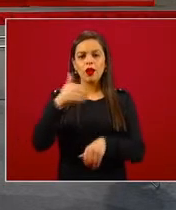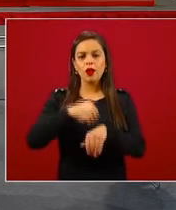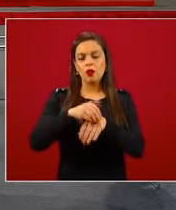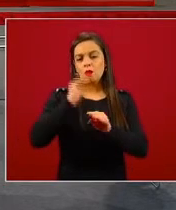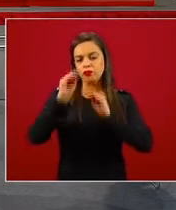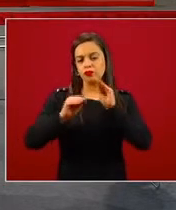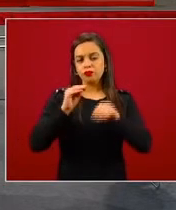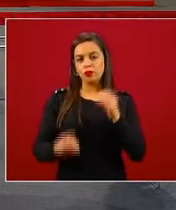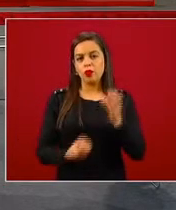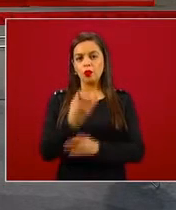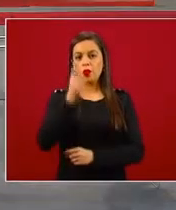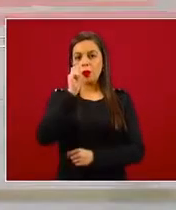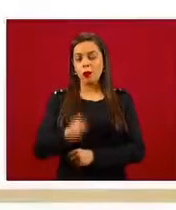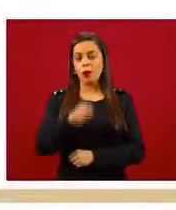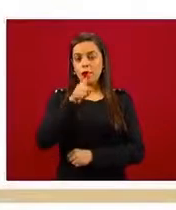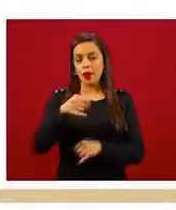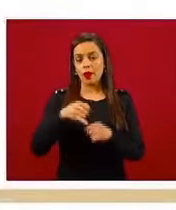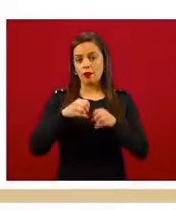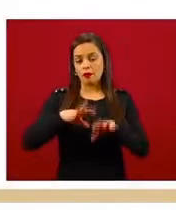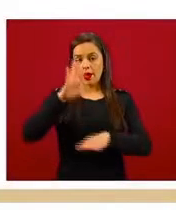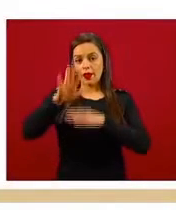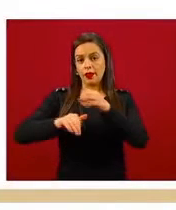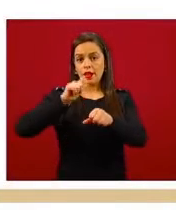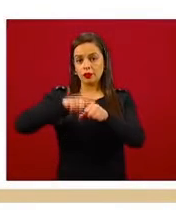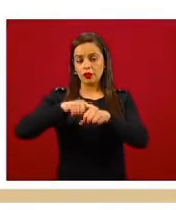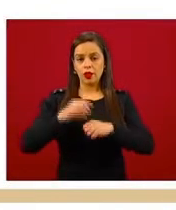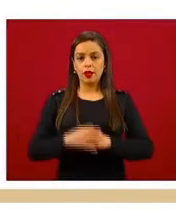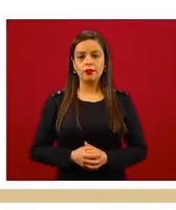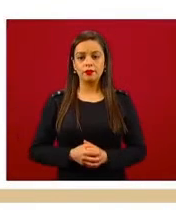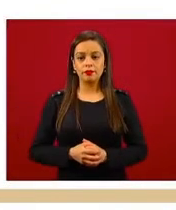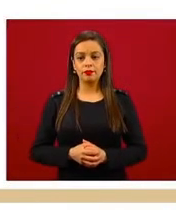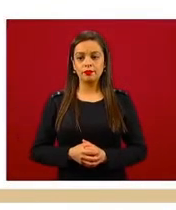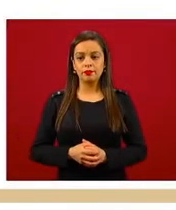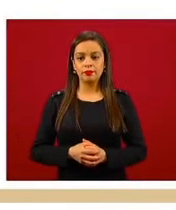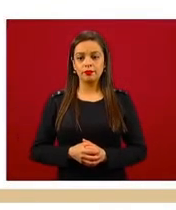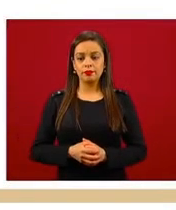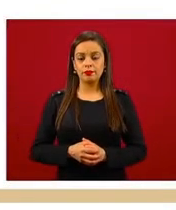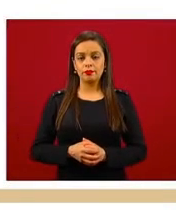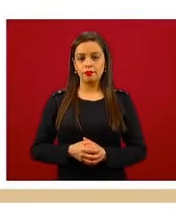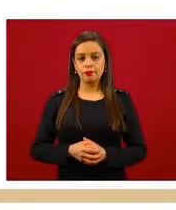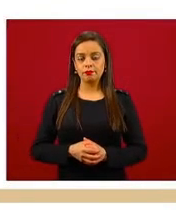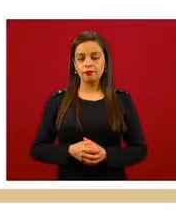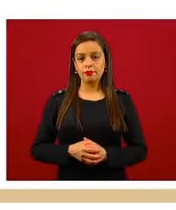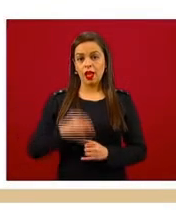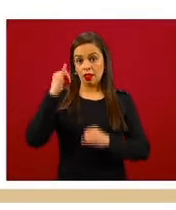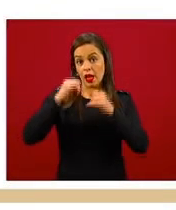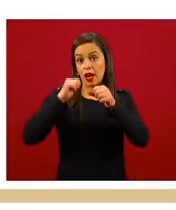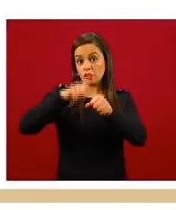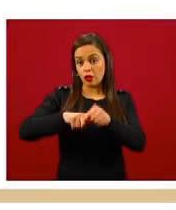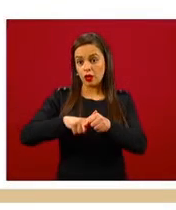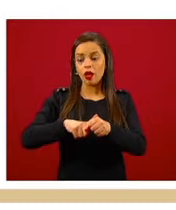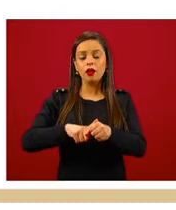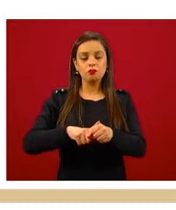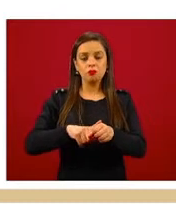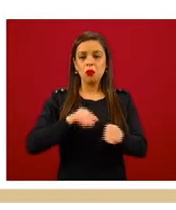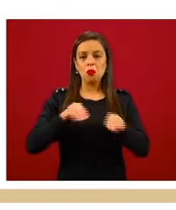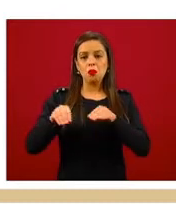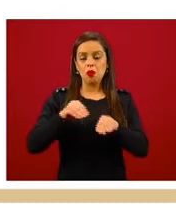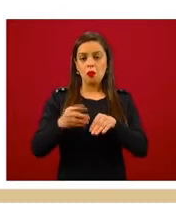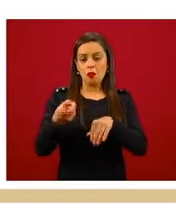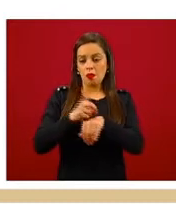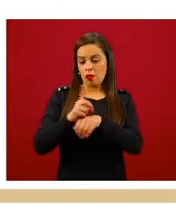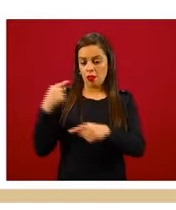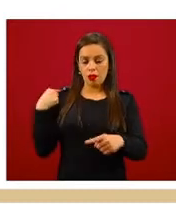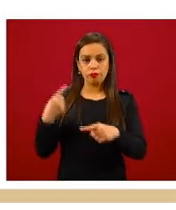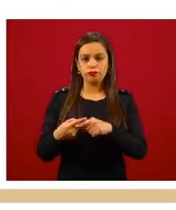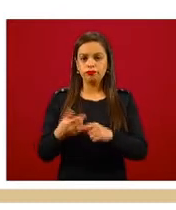del go panorama forward with our internacional. slide, we have Realmente updated our no ha habido mucho international movimiento en los últimos días, prácticamente framework, un and cuarto we